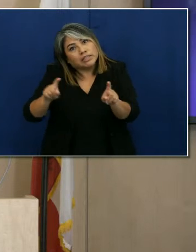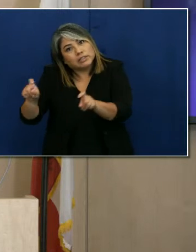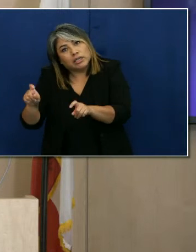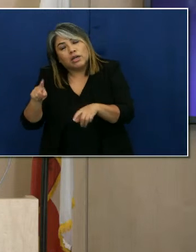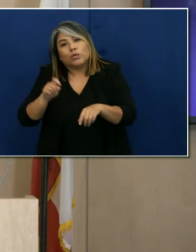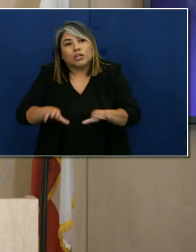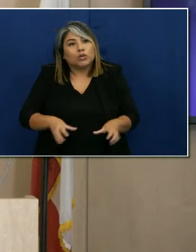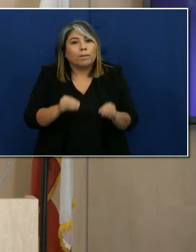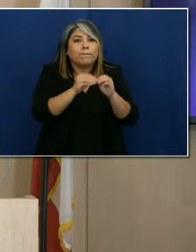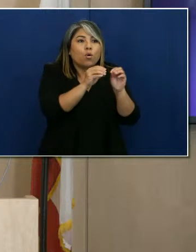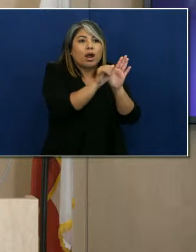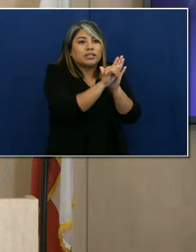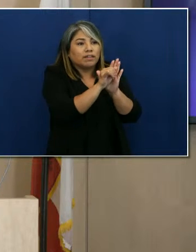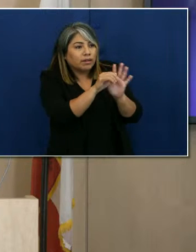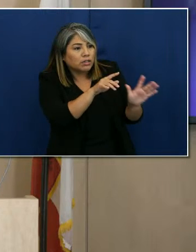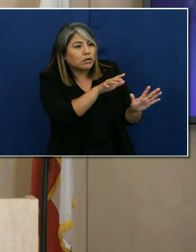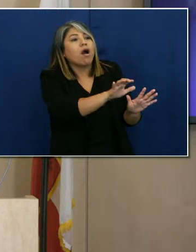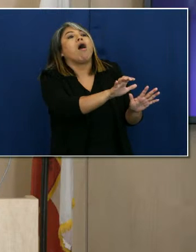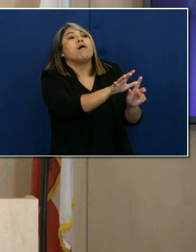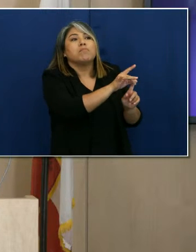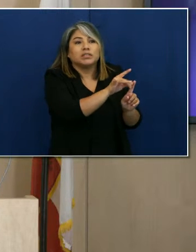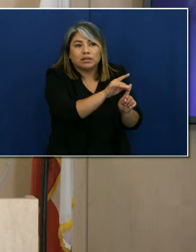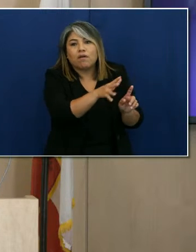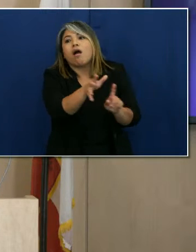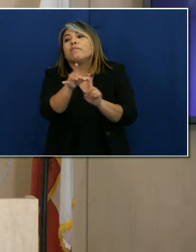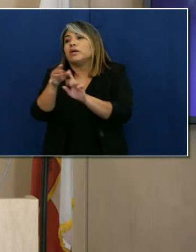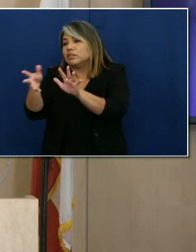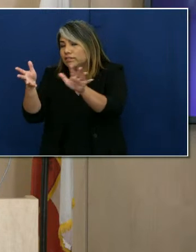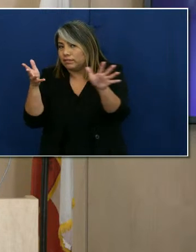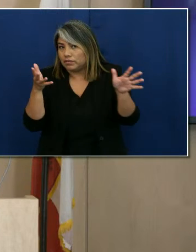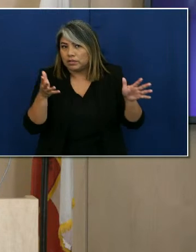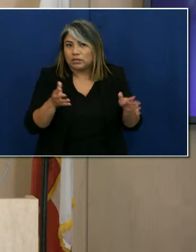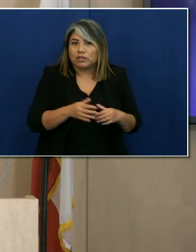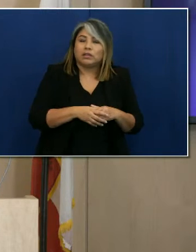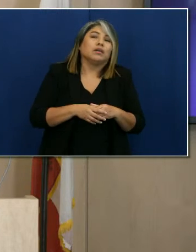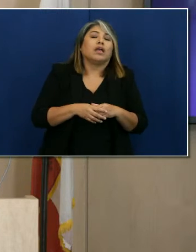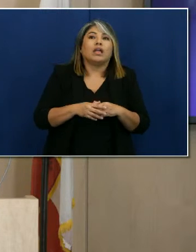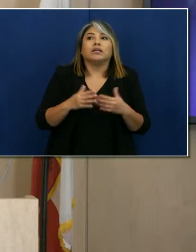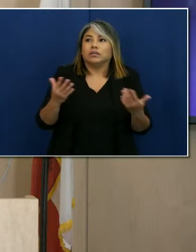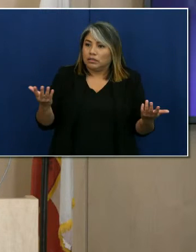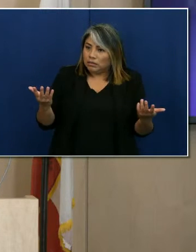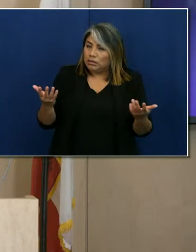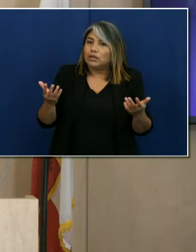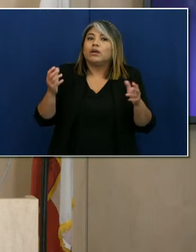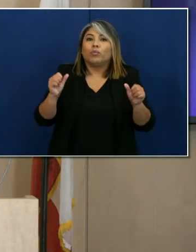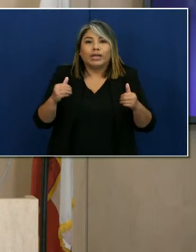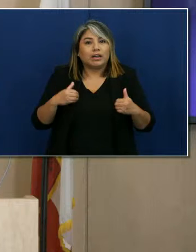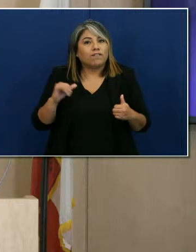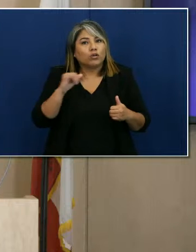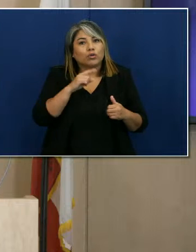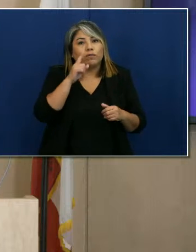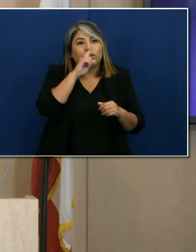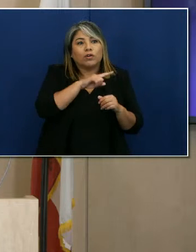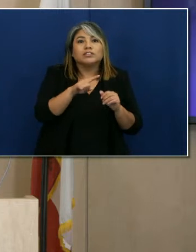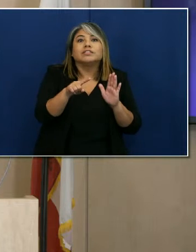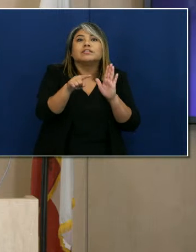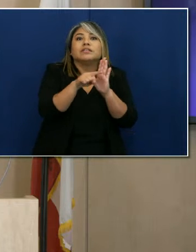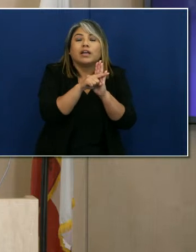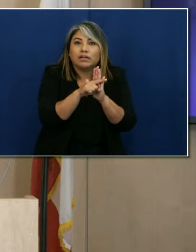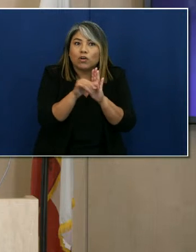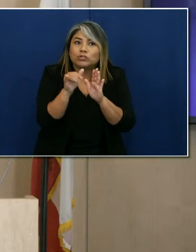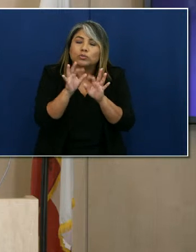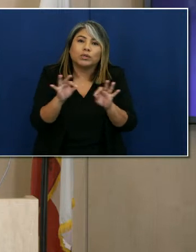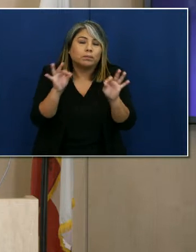to do more identification, and there is such a thing as false negatives, which is an important